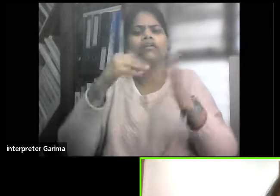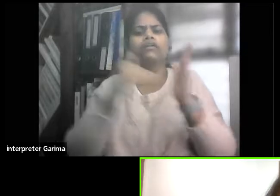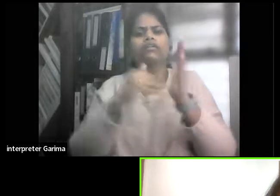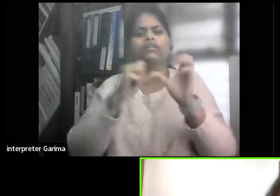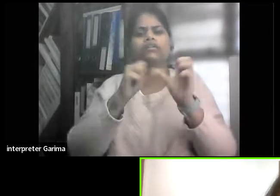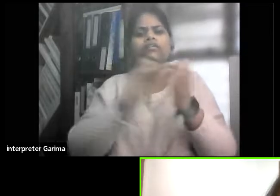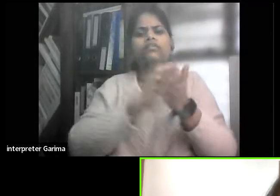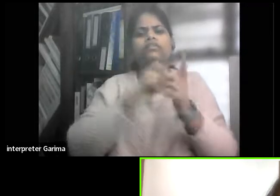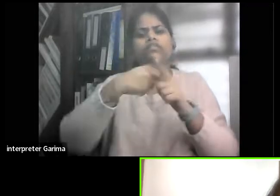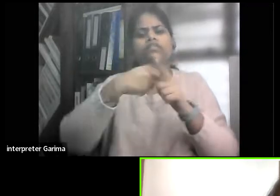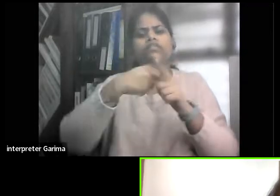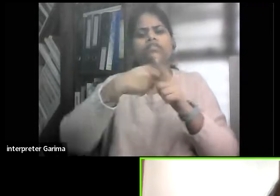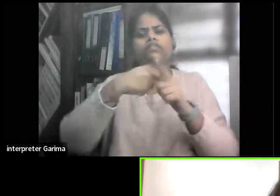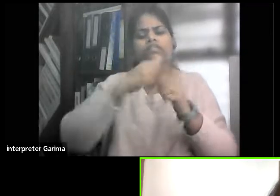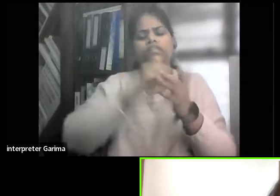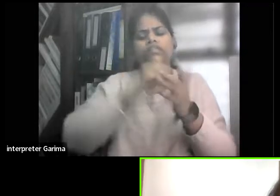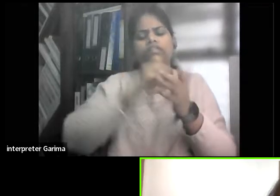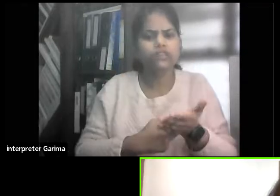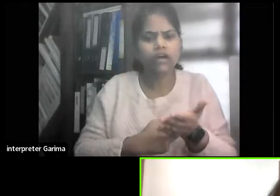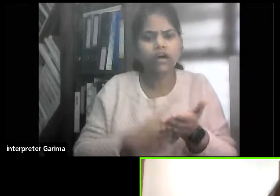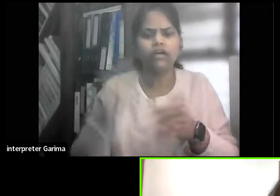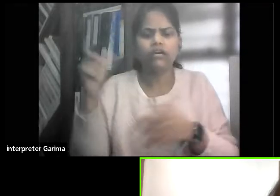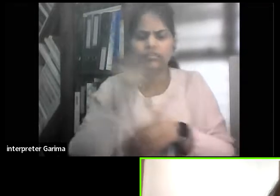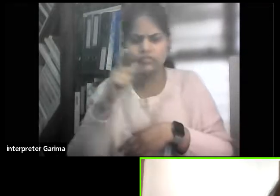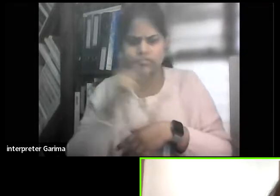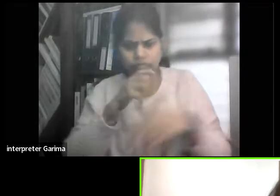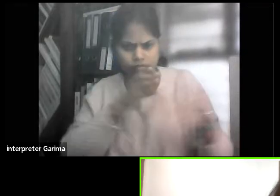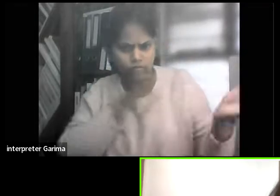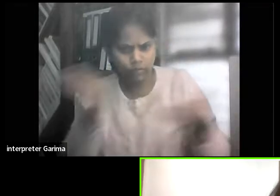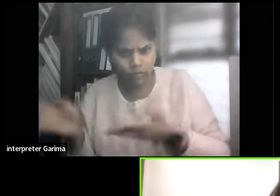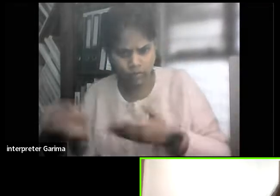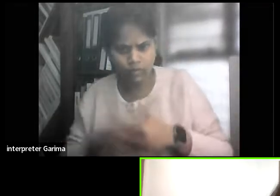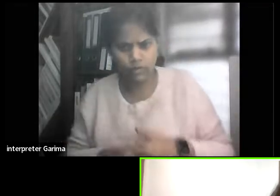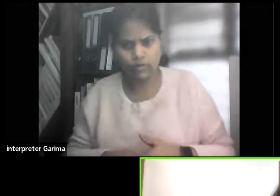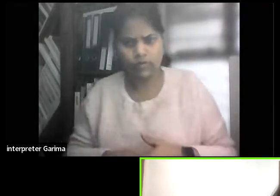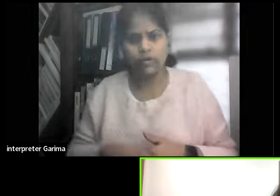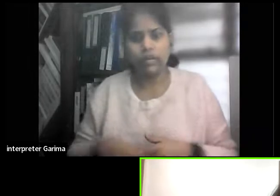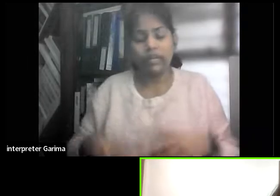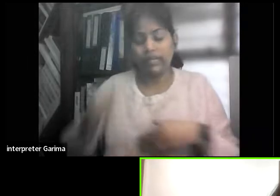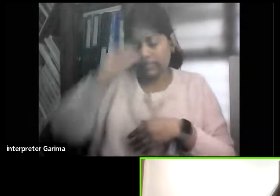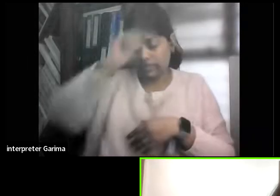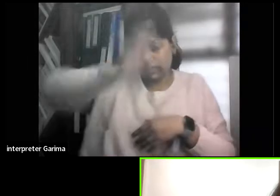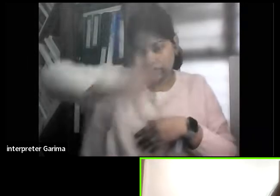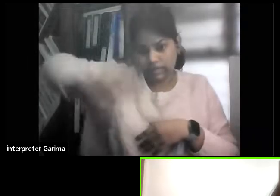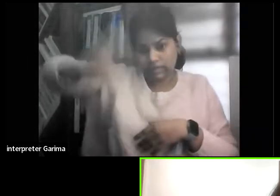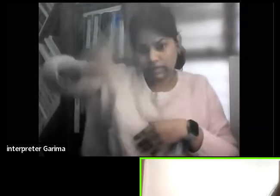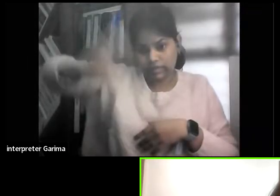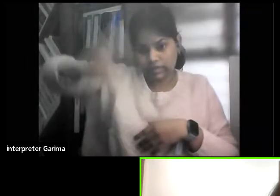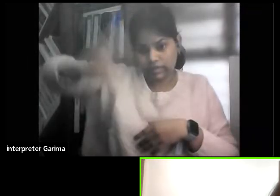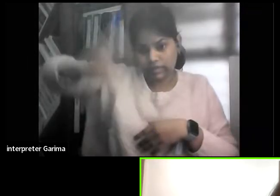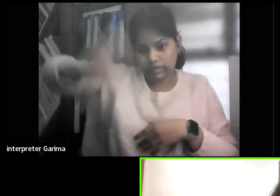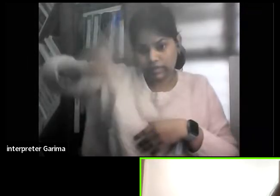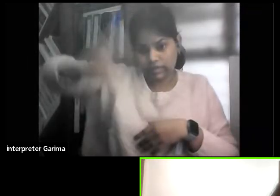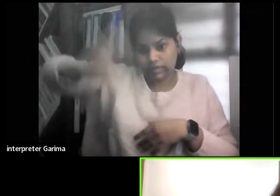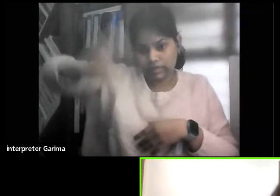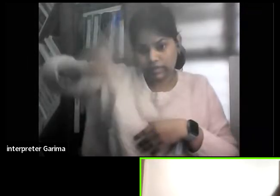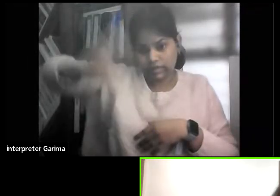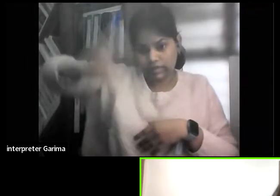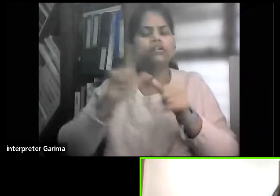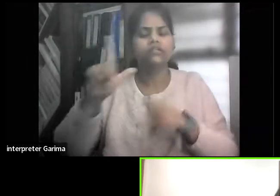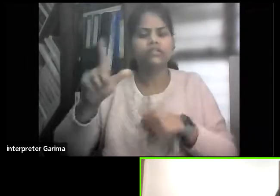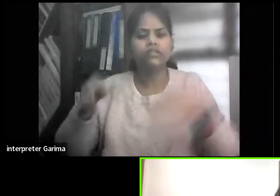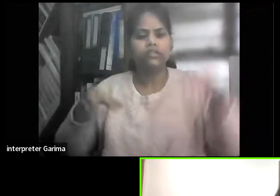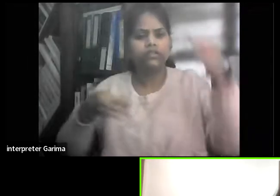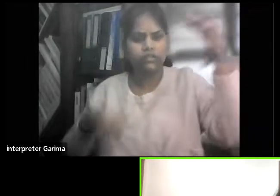Vatsayan's work relies on understanding the derivation of Indian classical dance from temple sculptures, while Sarkar Munshi's work questions